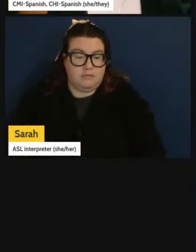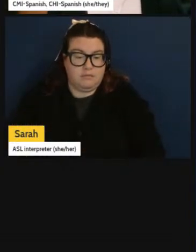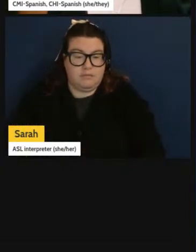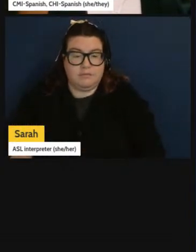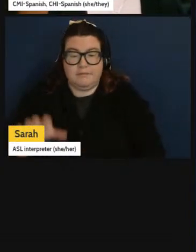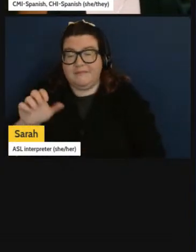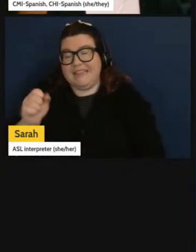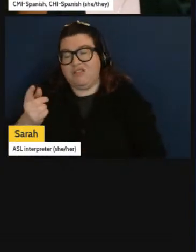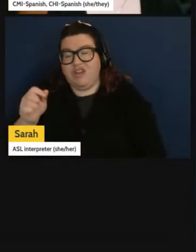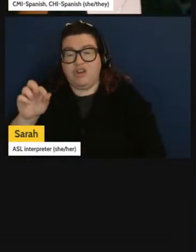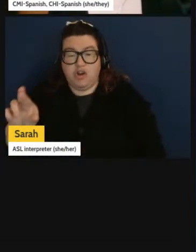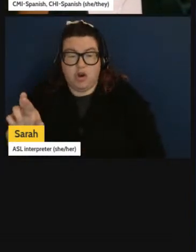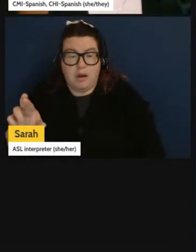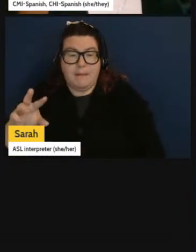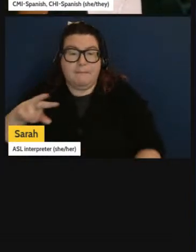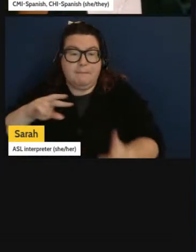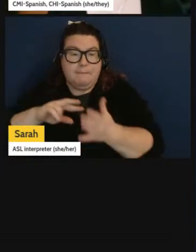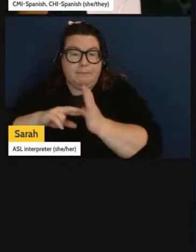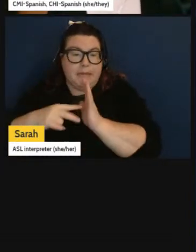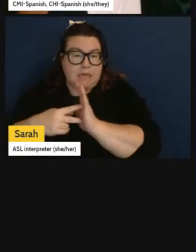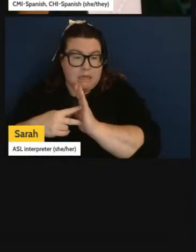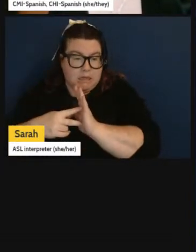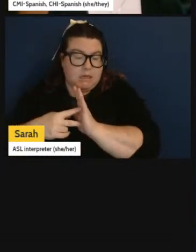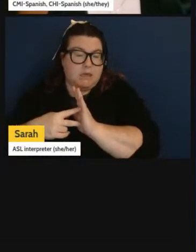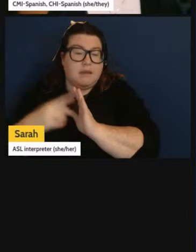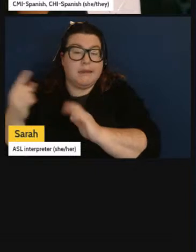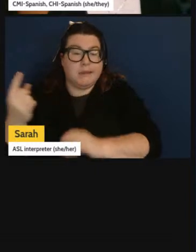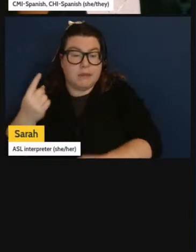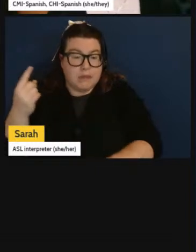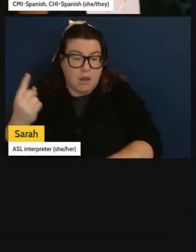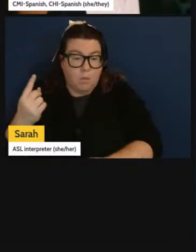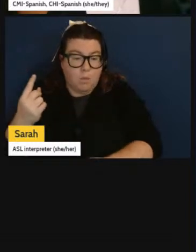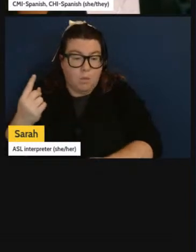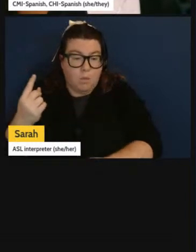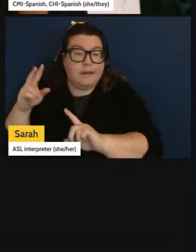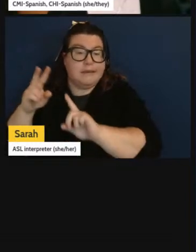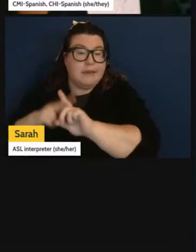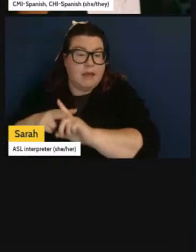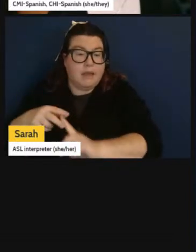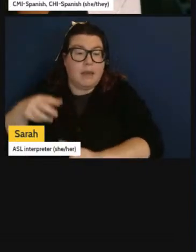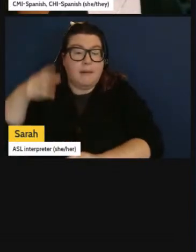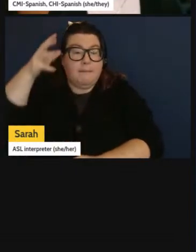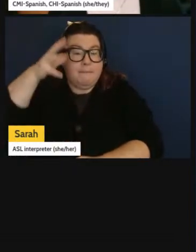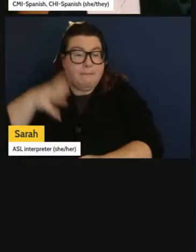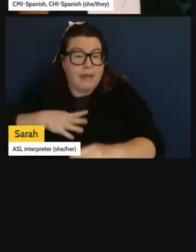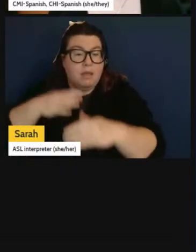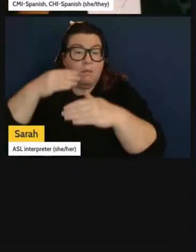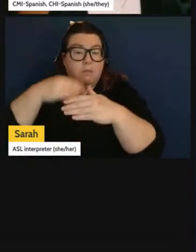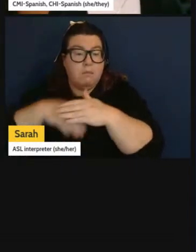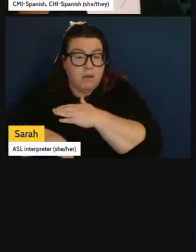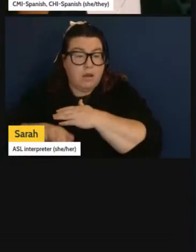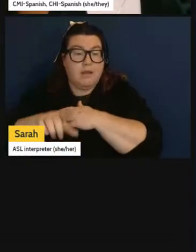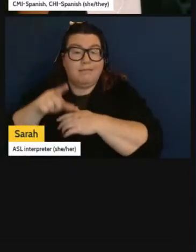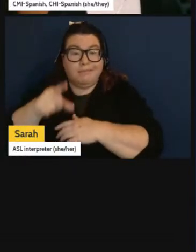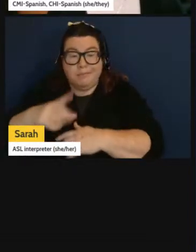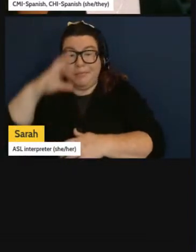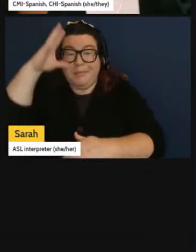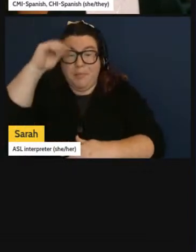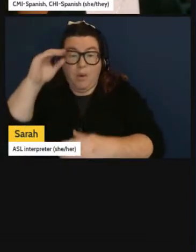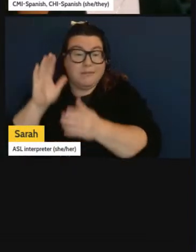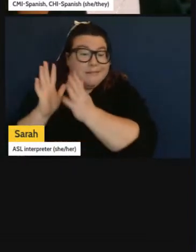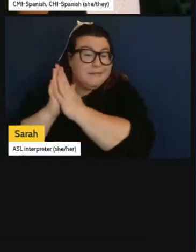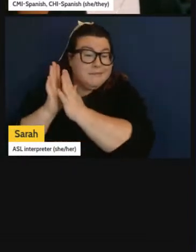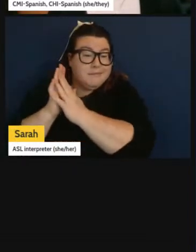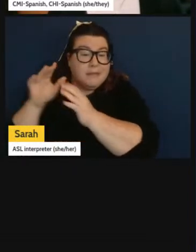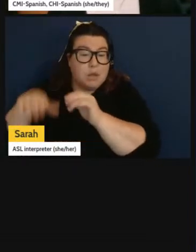cisgender would be someone is assigned male at birth, they say it's a boy, and that person